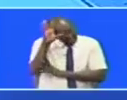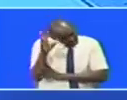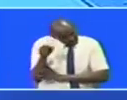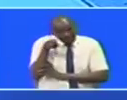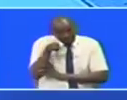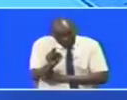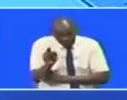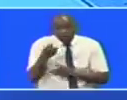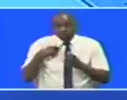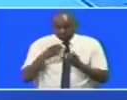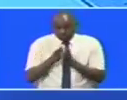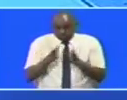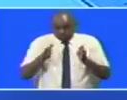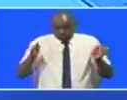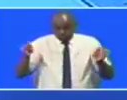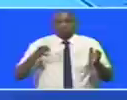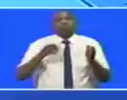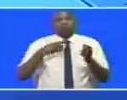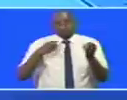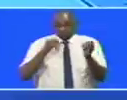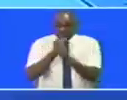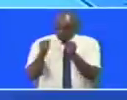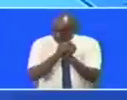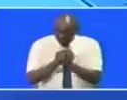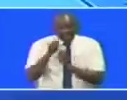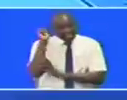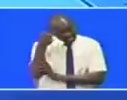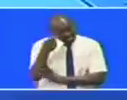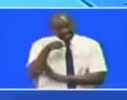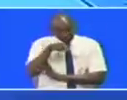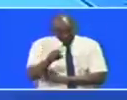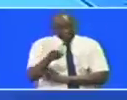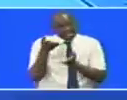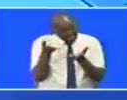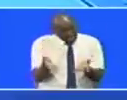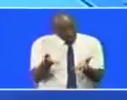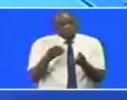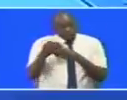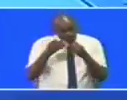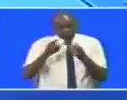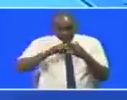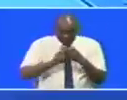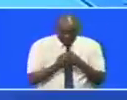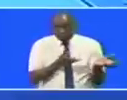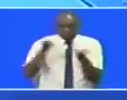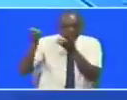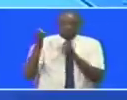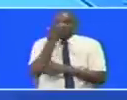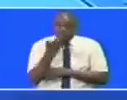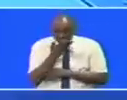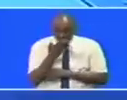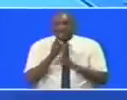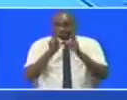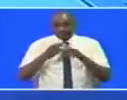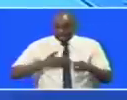nations diversify on their revenue lines, with Kenya also being at an advanced stage of starting oil exports. KTN's